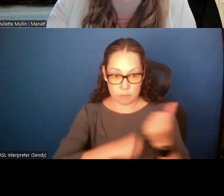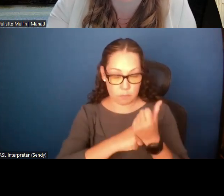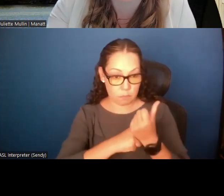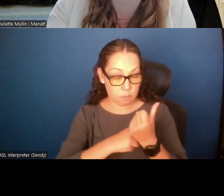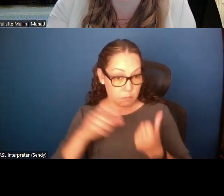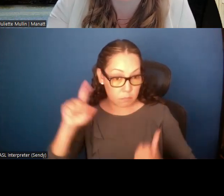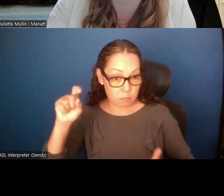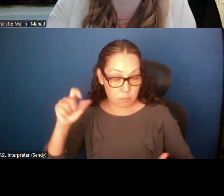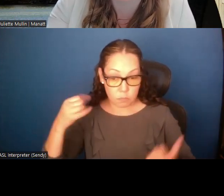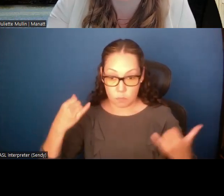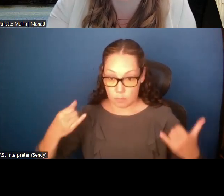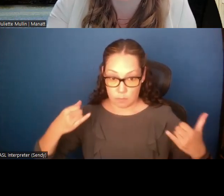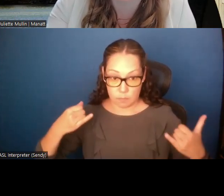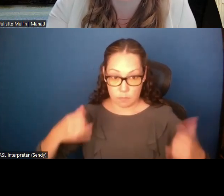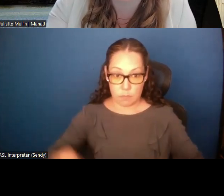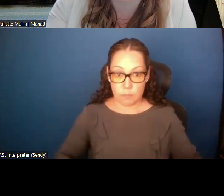at this point.